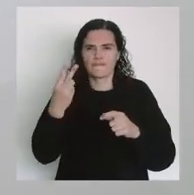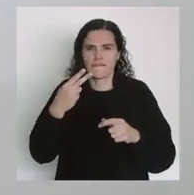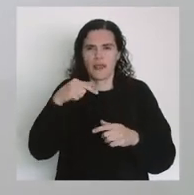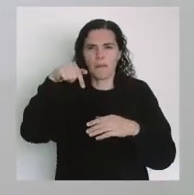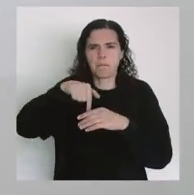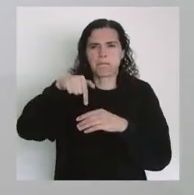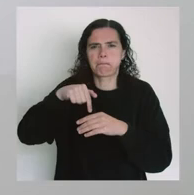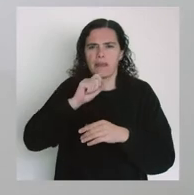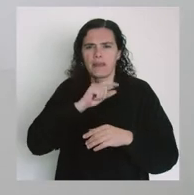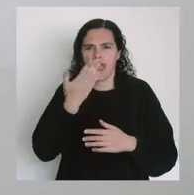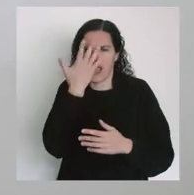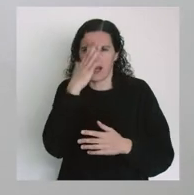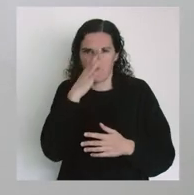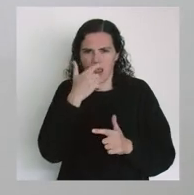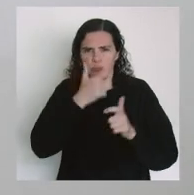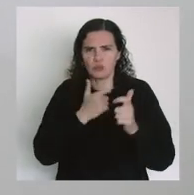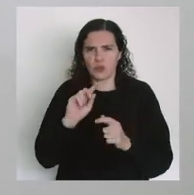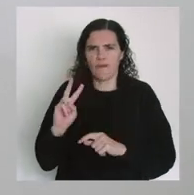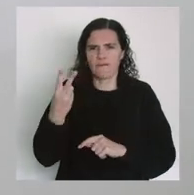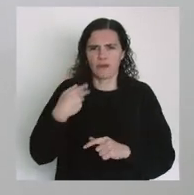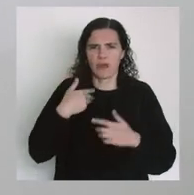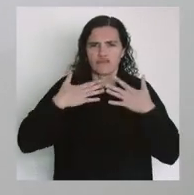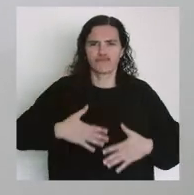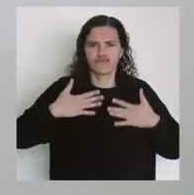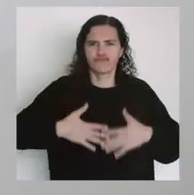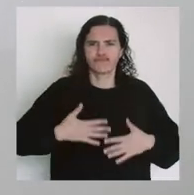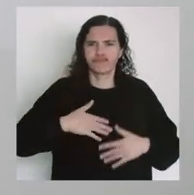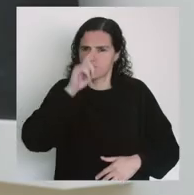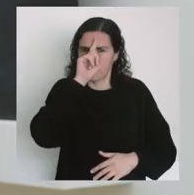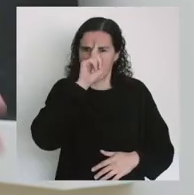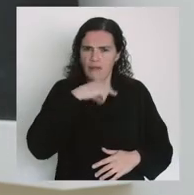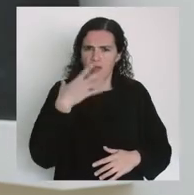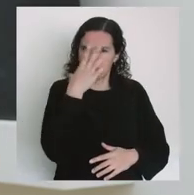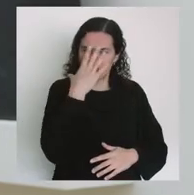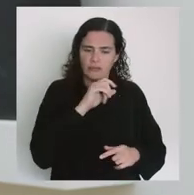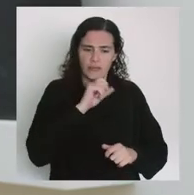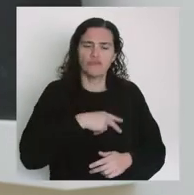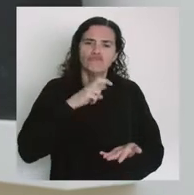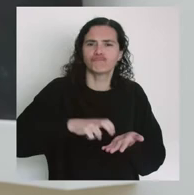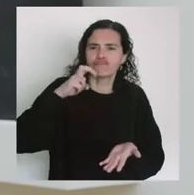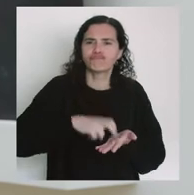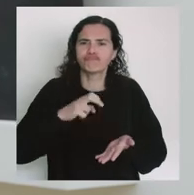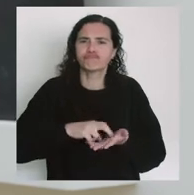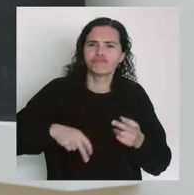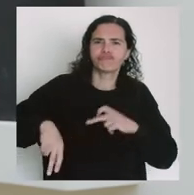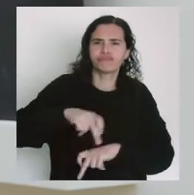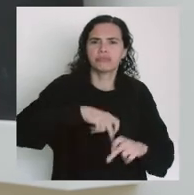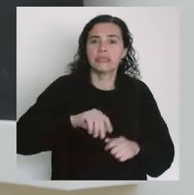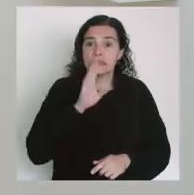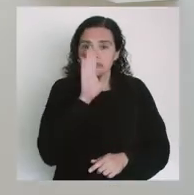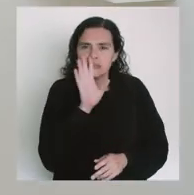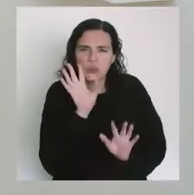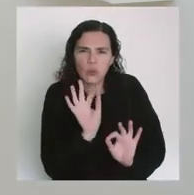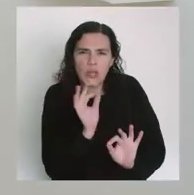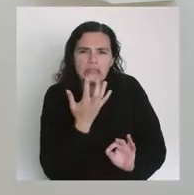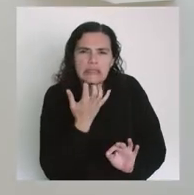Like you could find in a carnival where two people wear a horse costume and they start walking around. And if you look carefully,